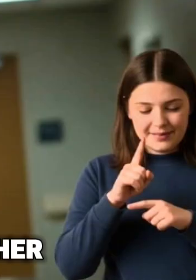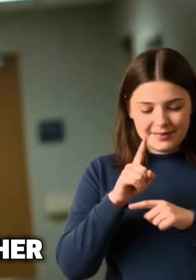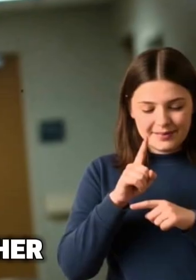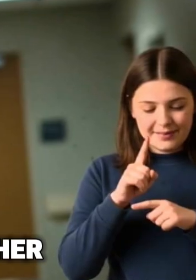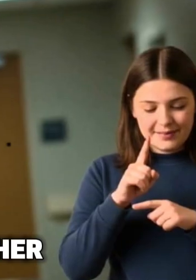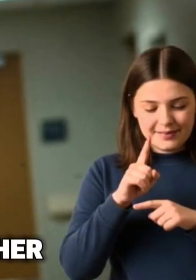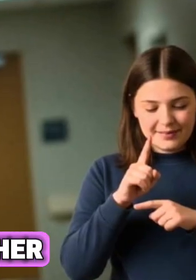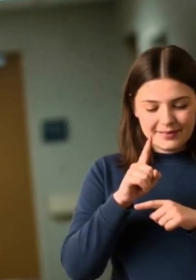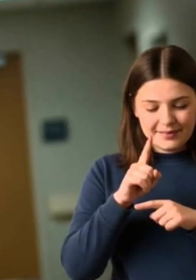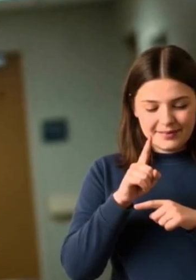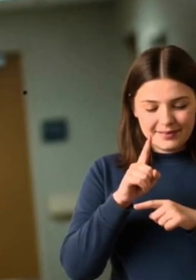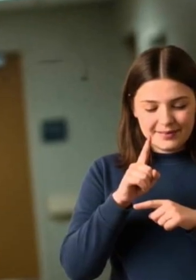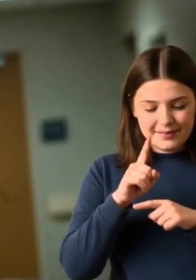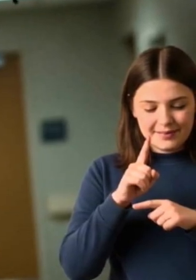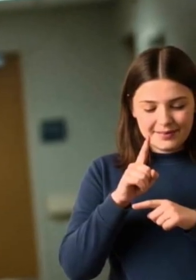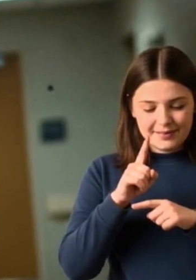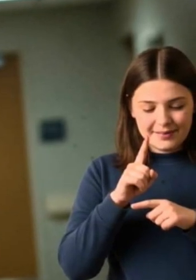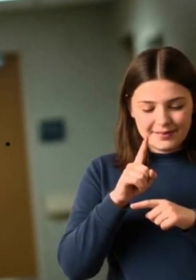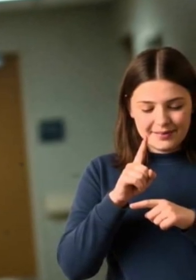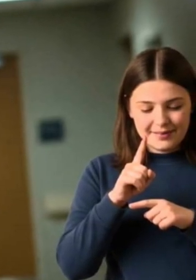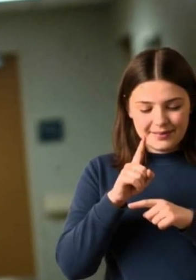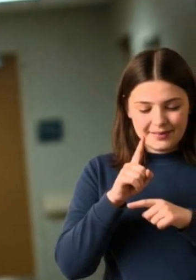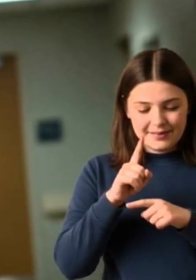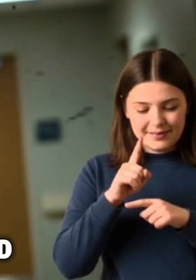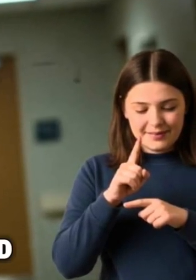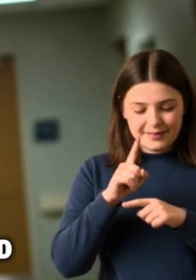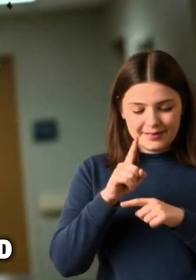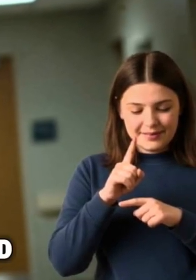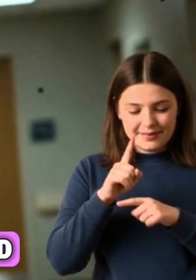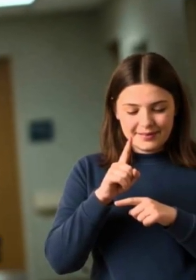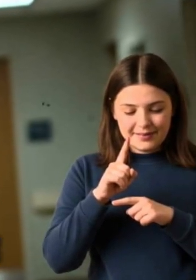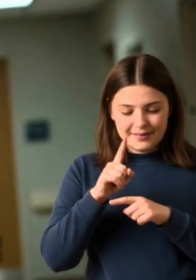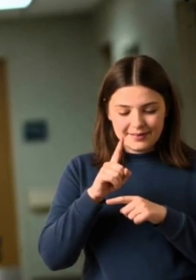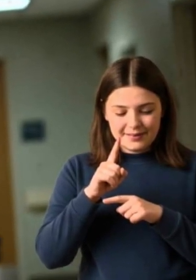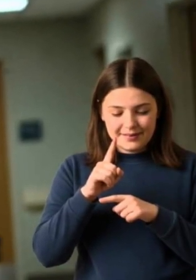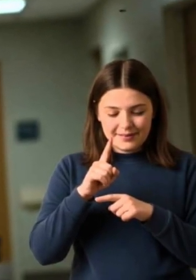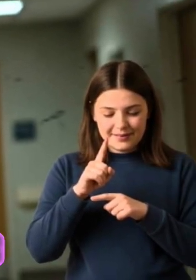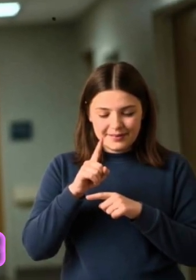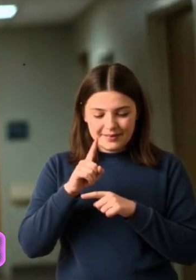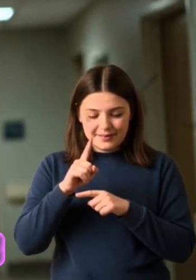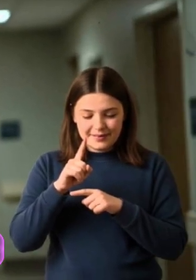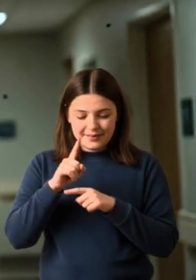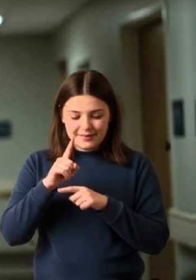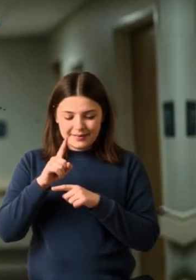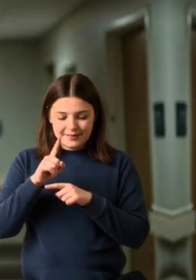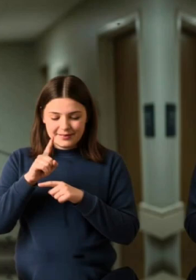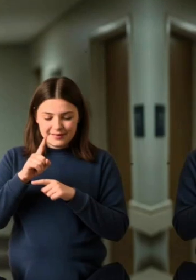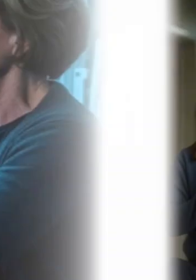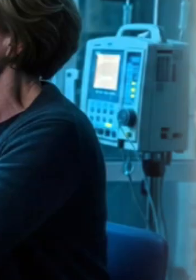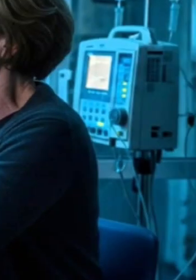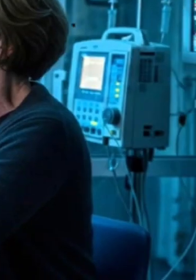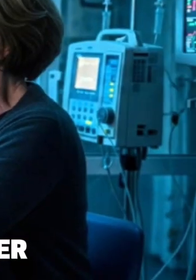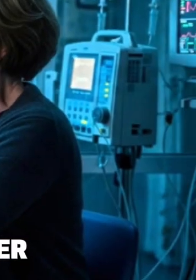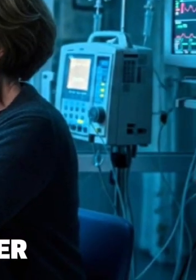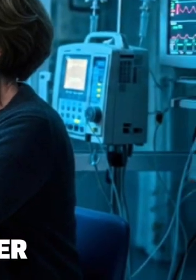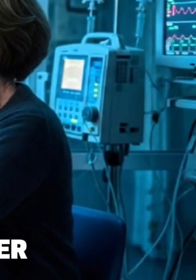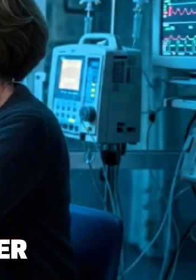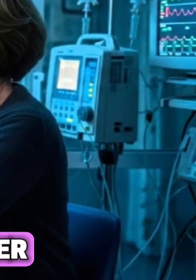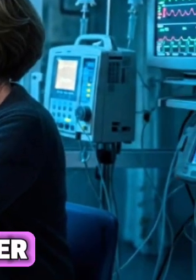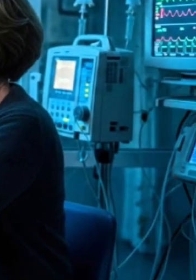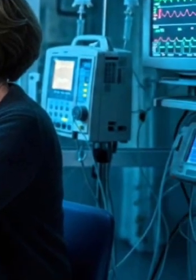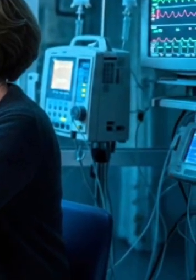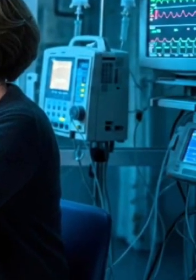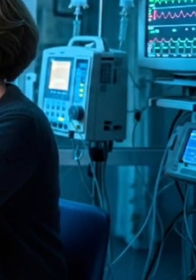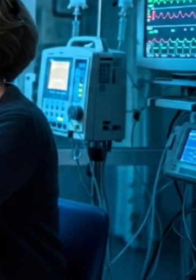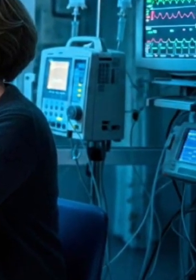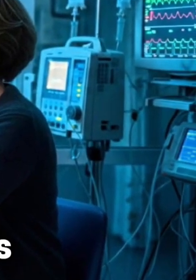of kindness would change her life forever, and melt the heart of a man who believed his world had no room for love. If you believe that kindness still has